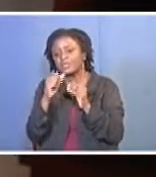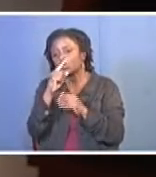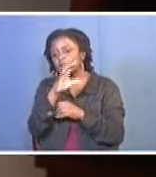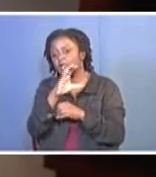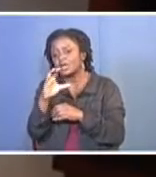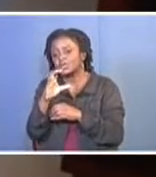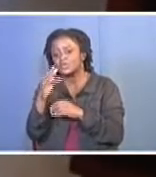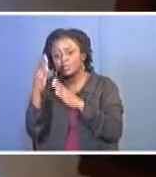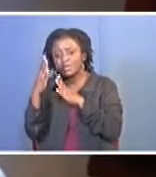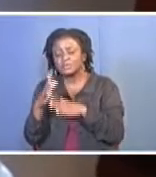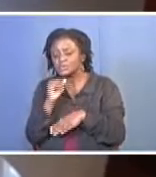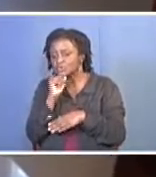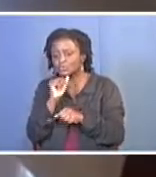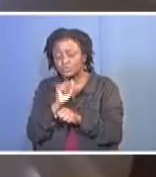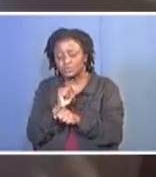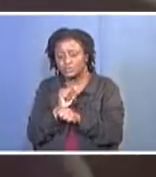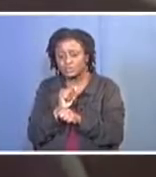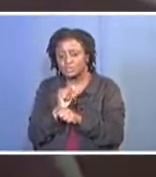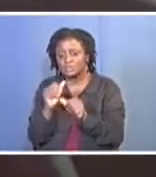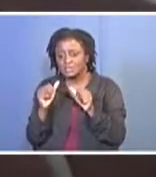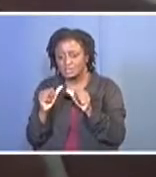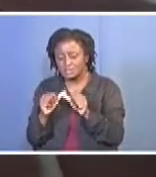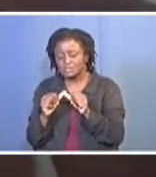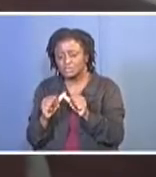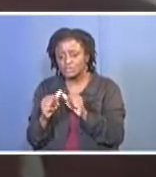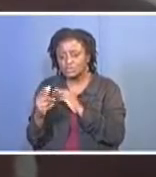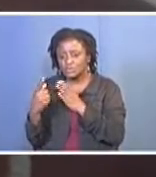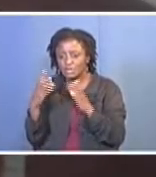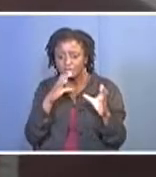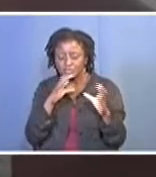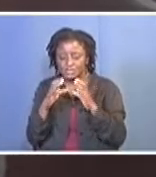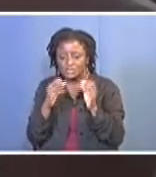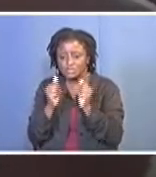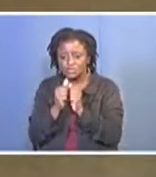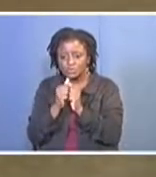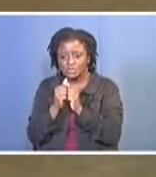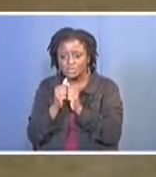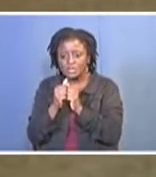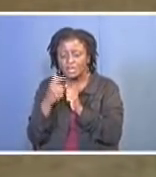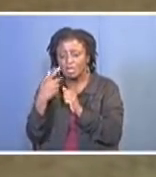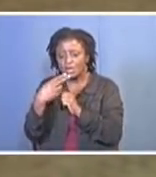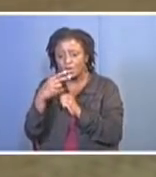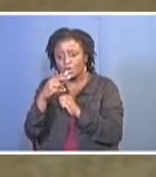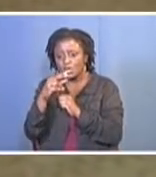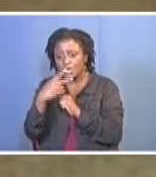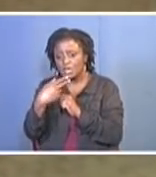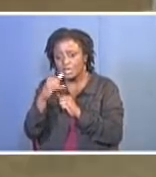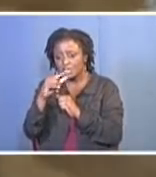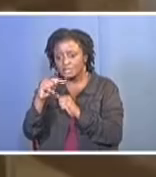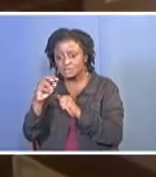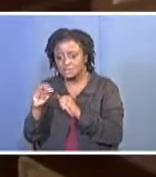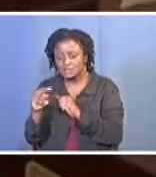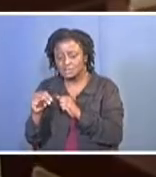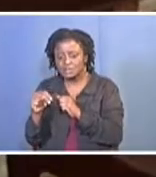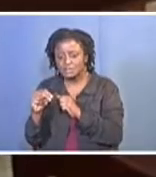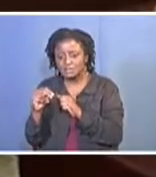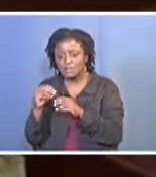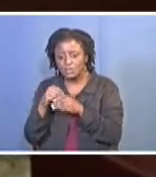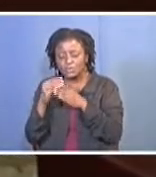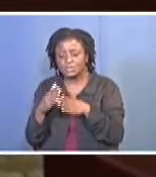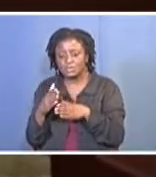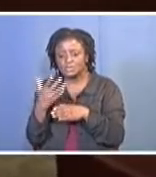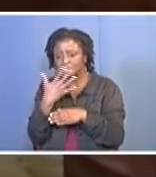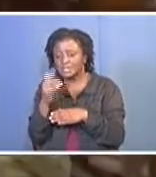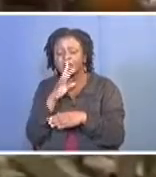says government remains in close dialogue with Hilton owners who also own other hotel properties and are committed to the Bahamas. They are seeking